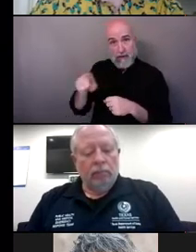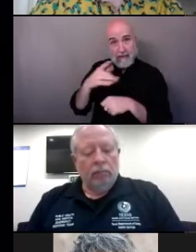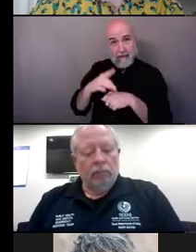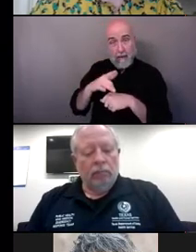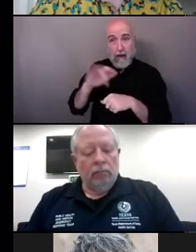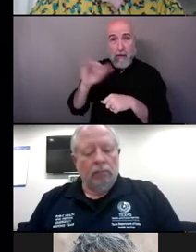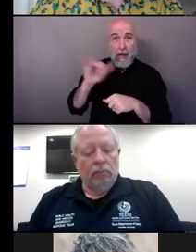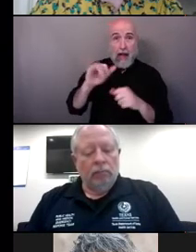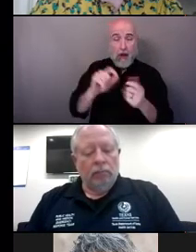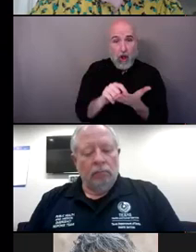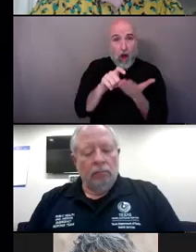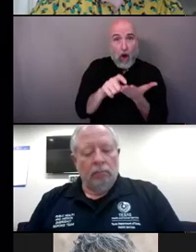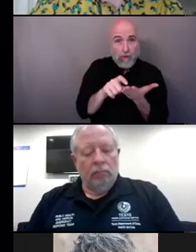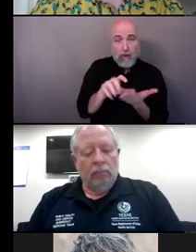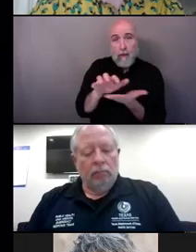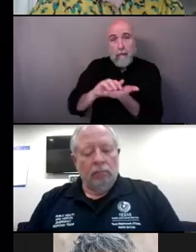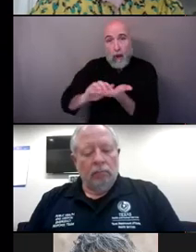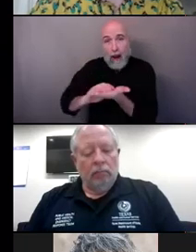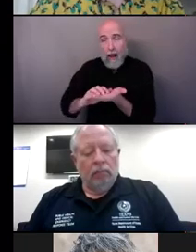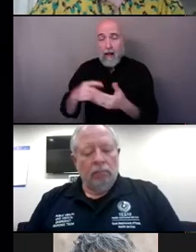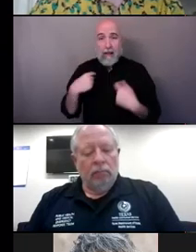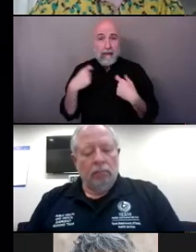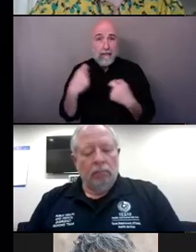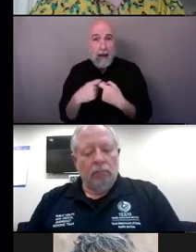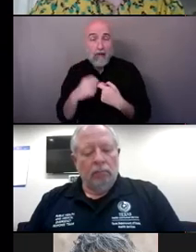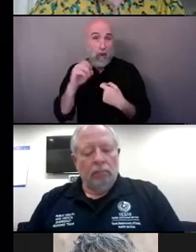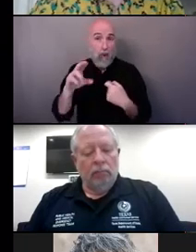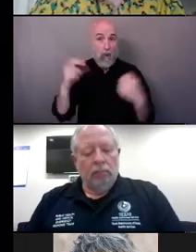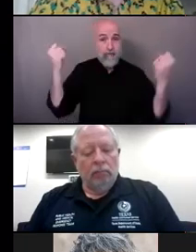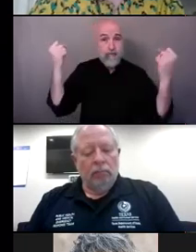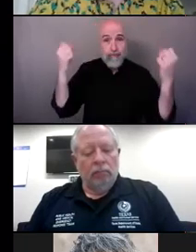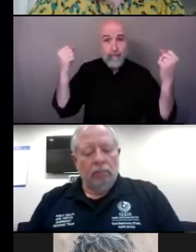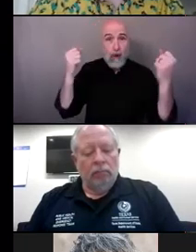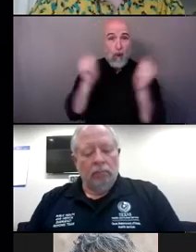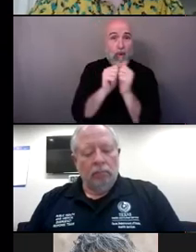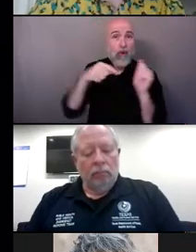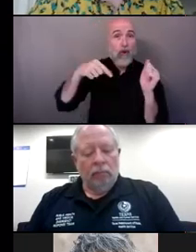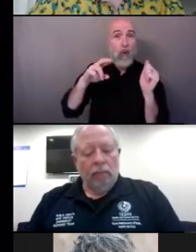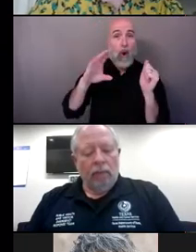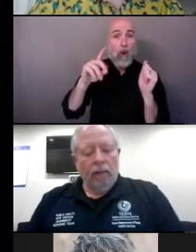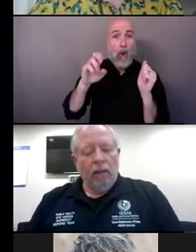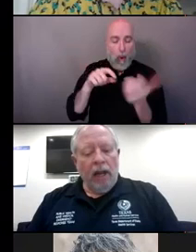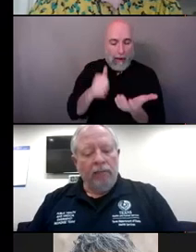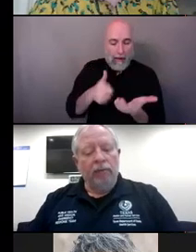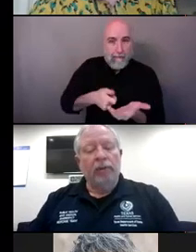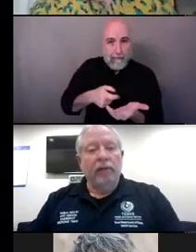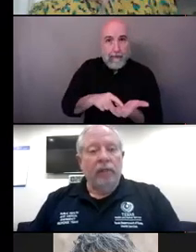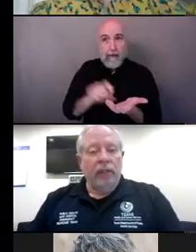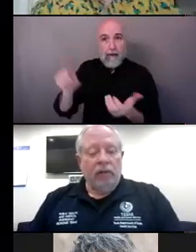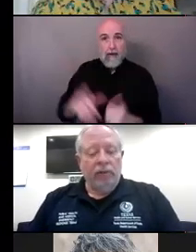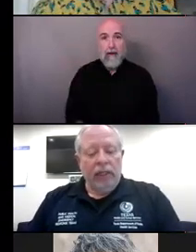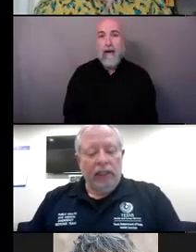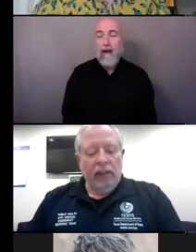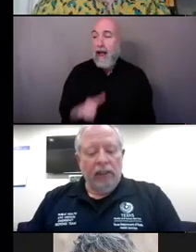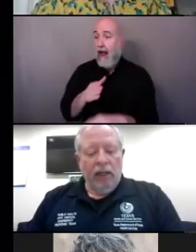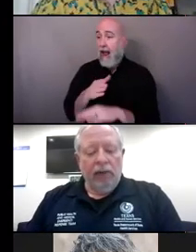formats like large print, Braille, Spanish, or ASL via a QR code link? After receiving